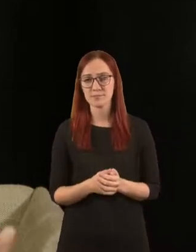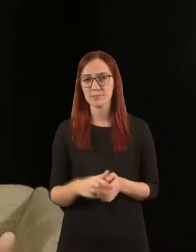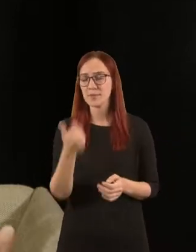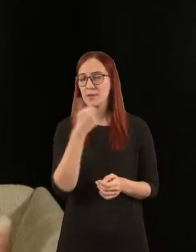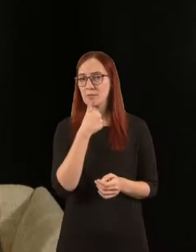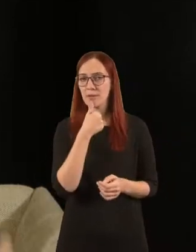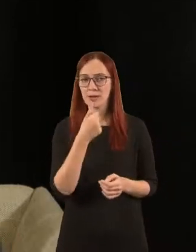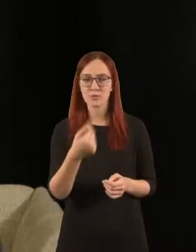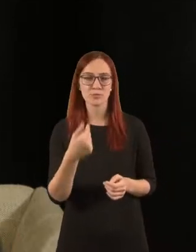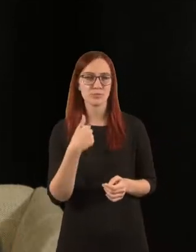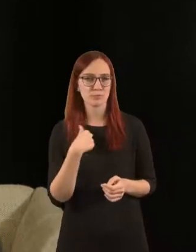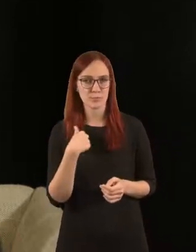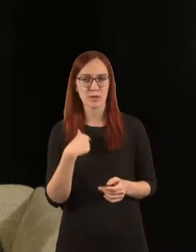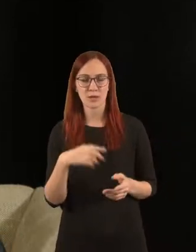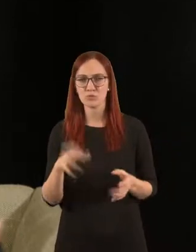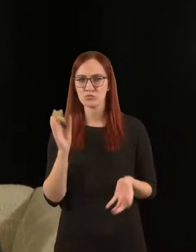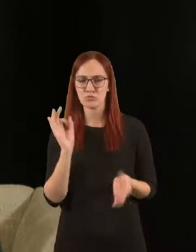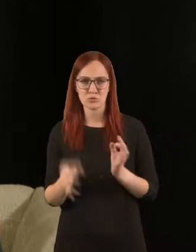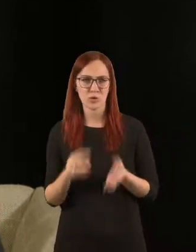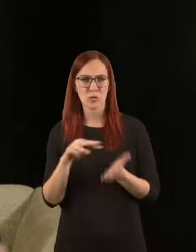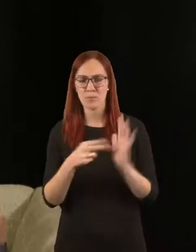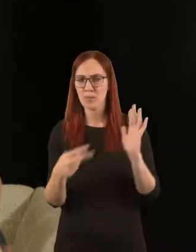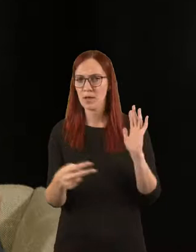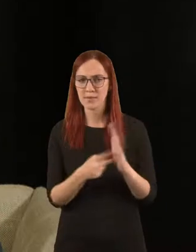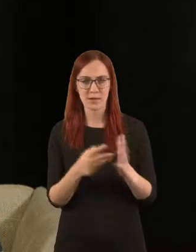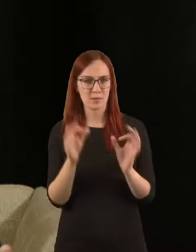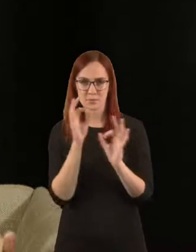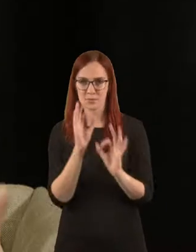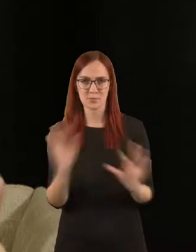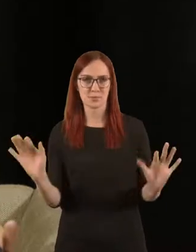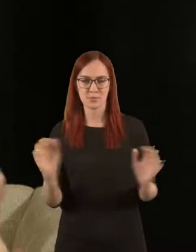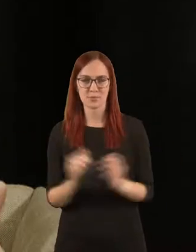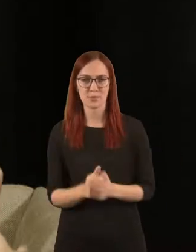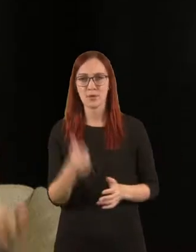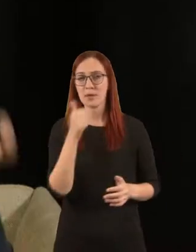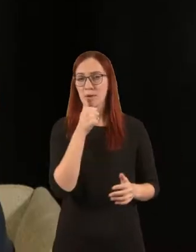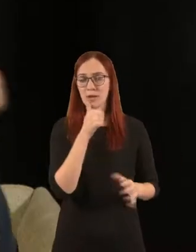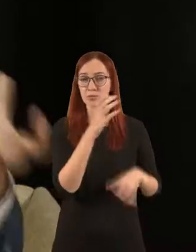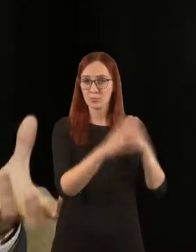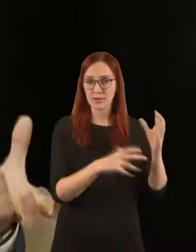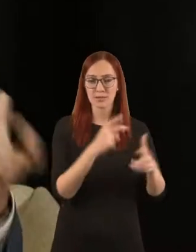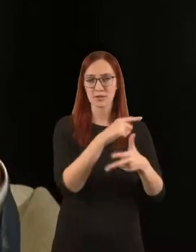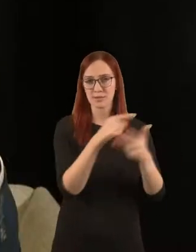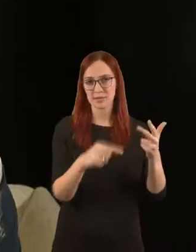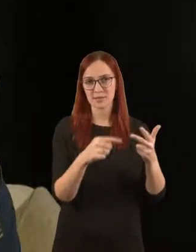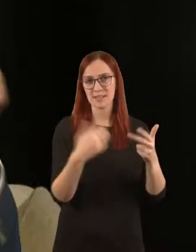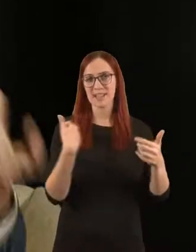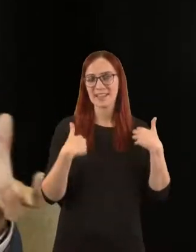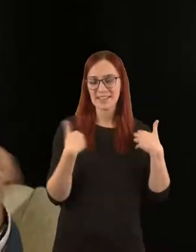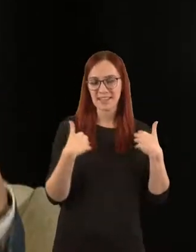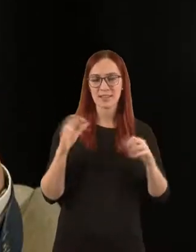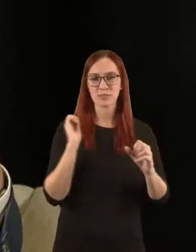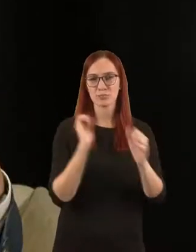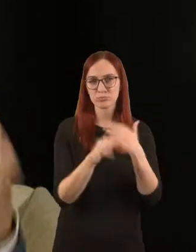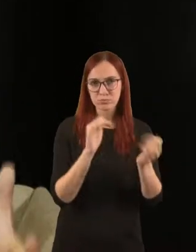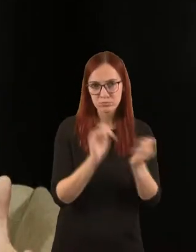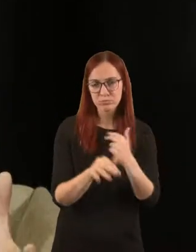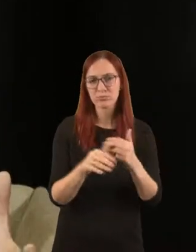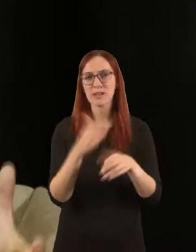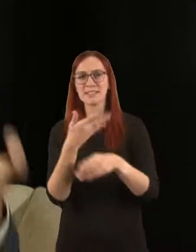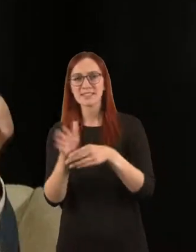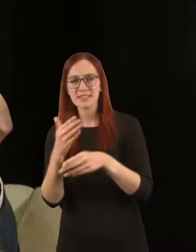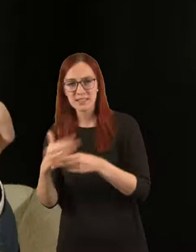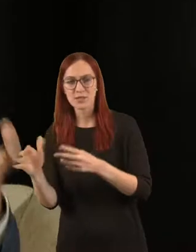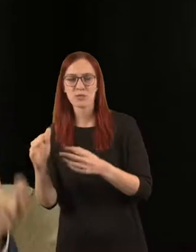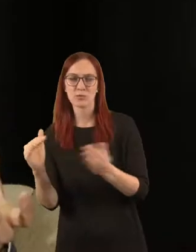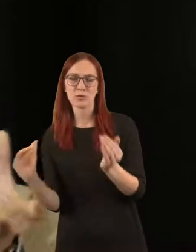When I compare Lithuania with the Netherlands and Denmark, I see that we don't have normal network